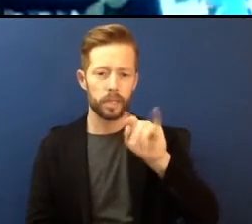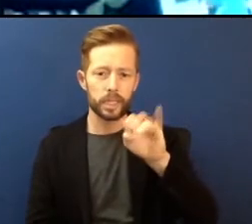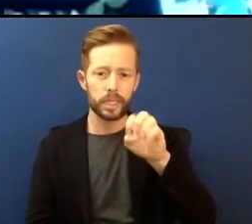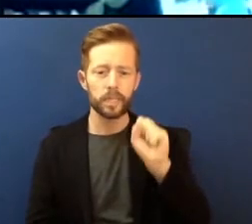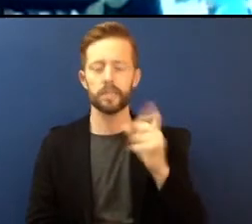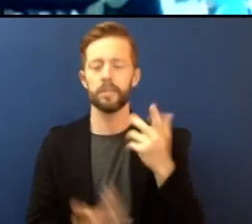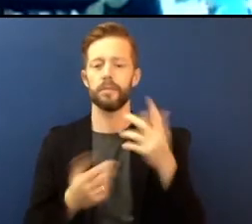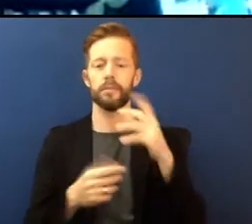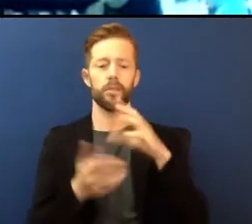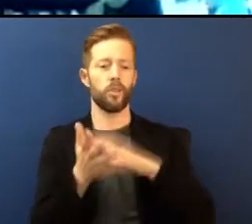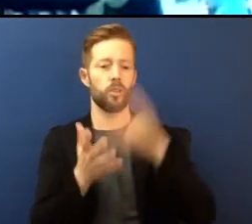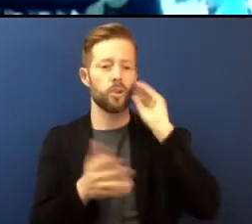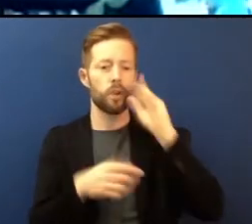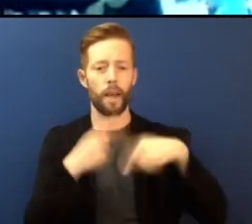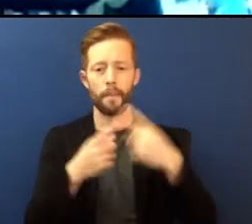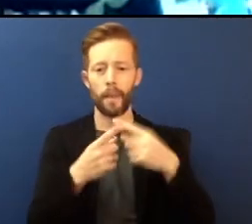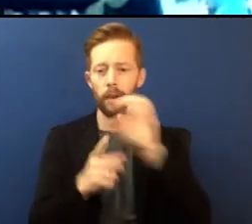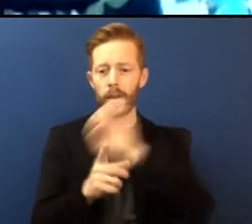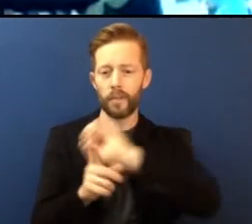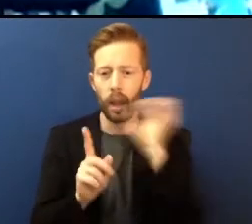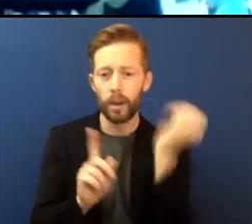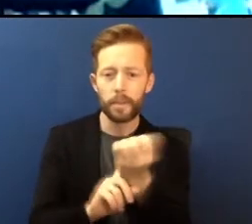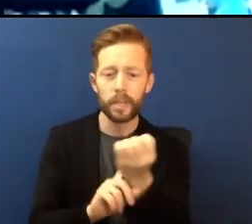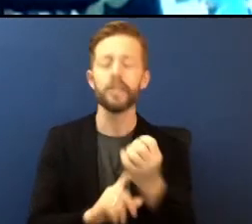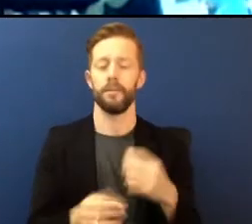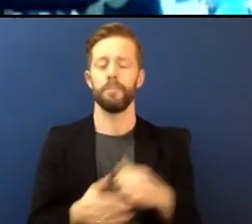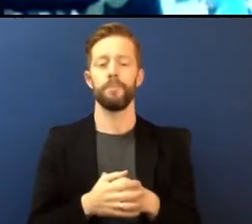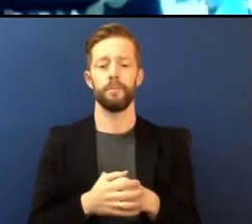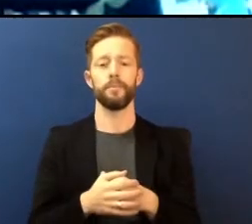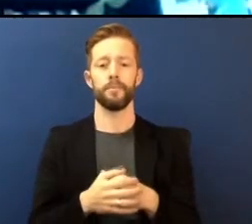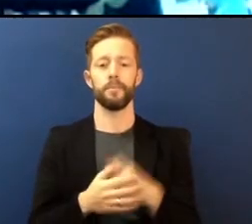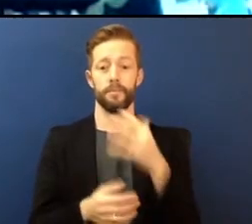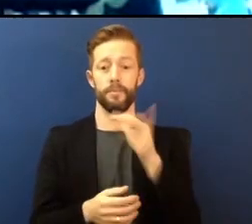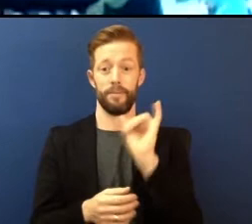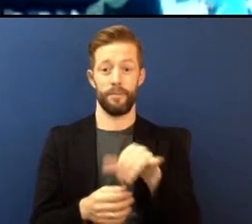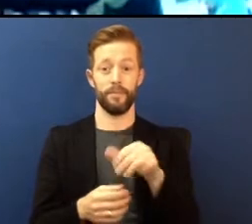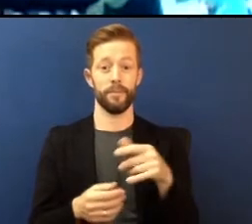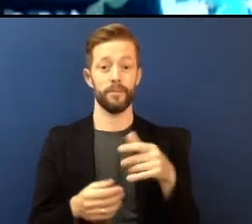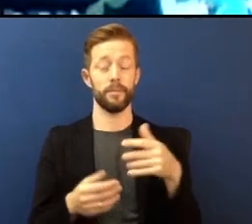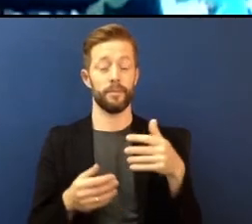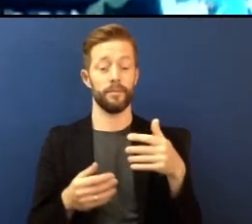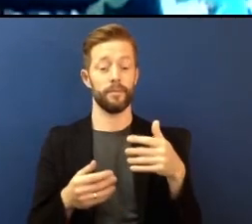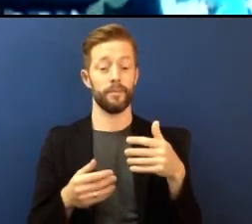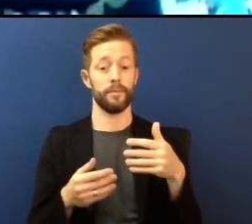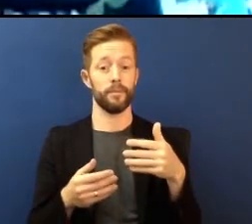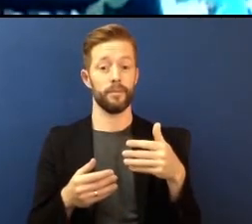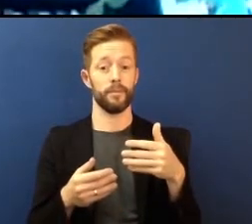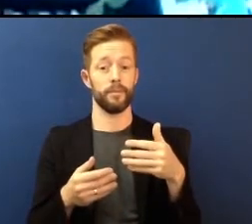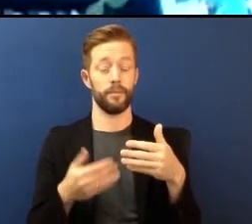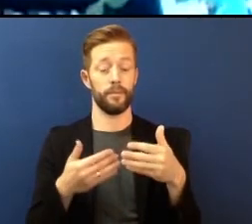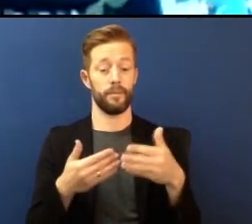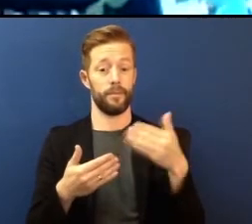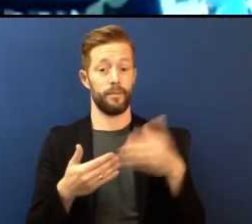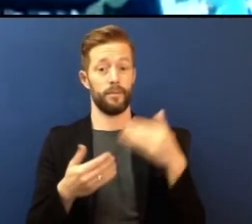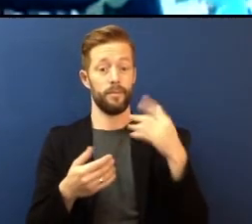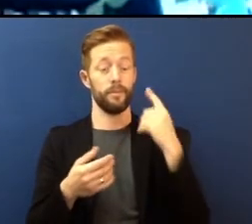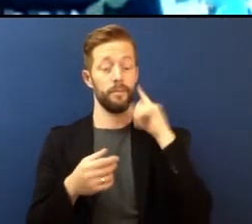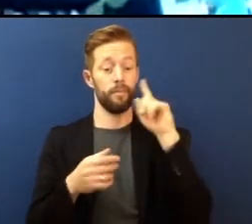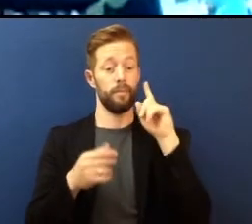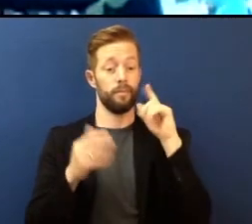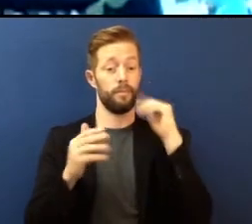learning about their environment. So the science is there, and it's very easy then for adults, instead of